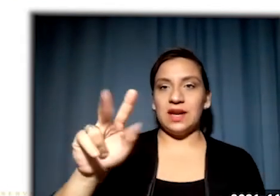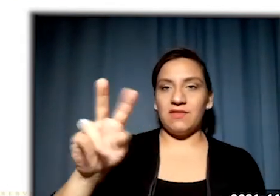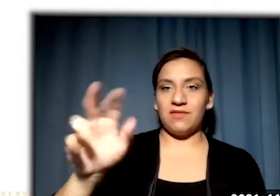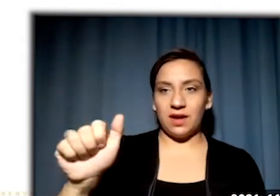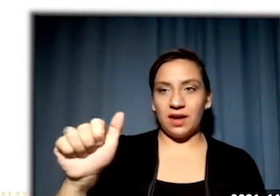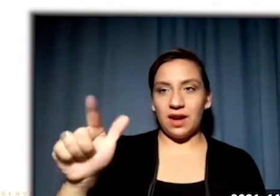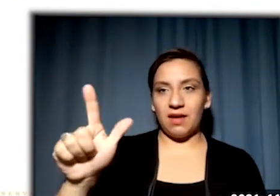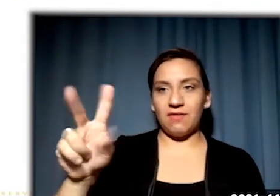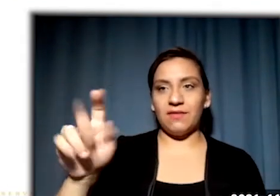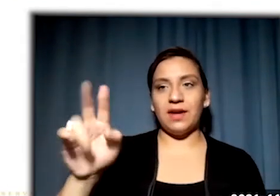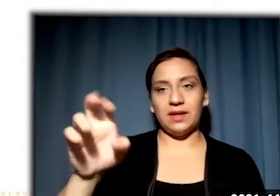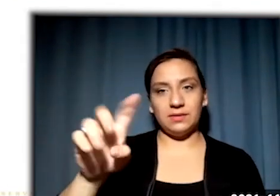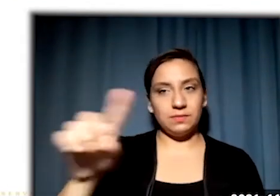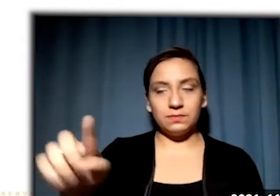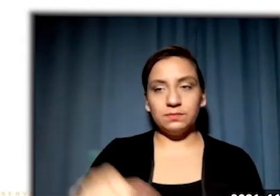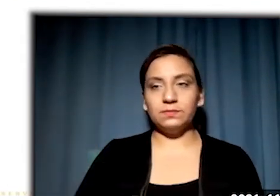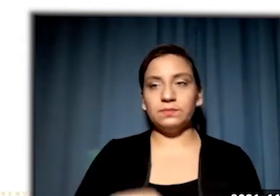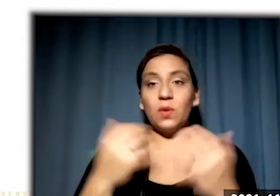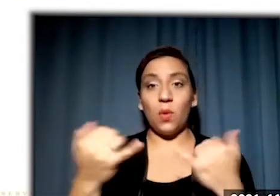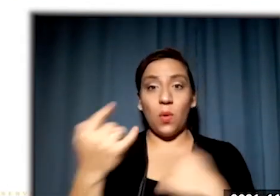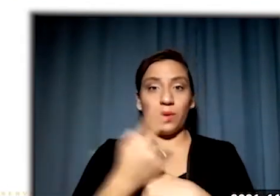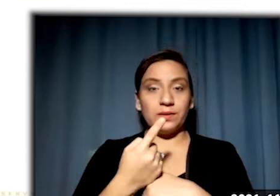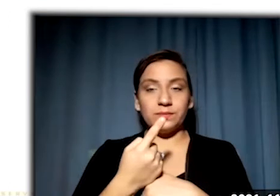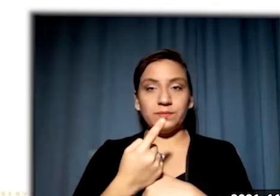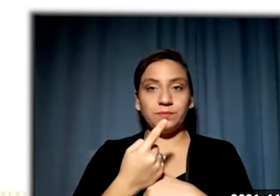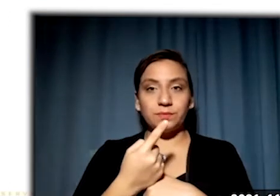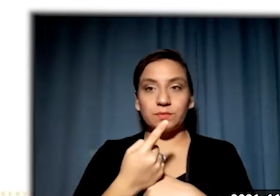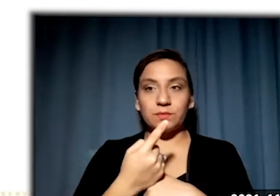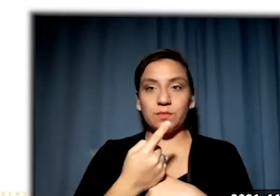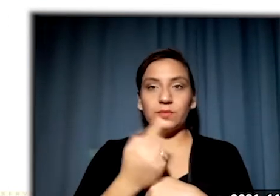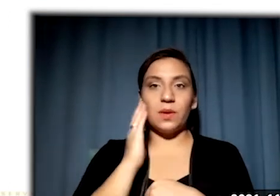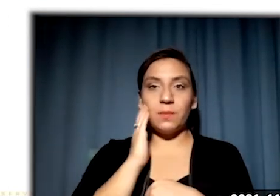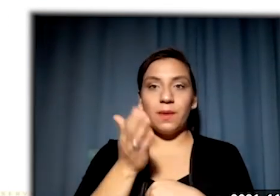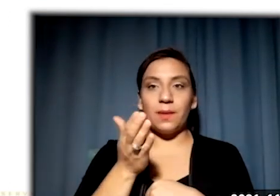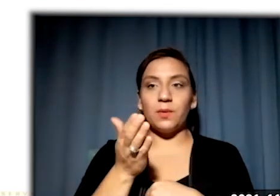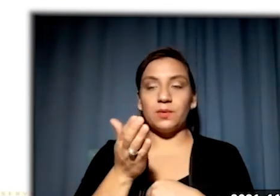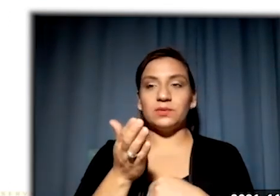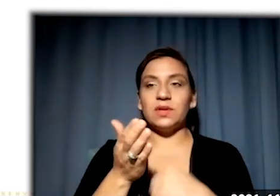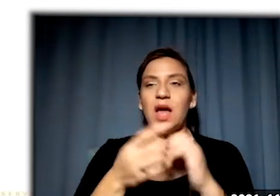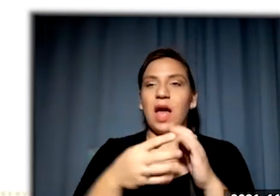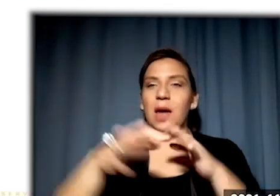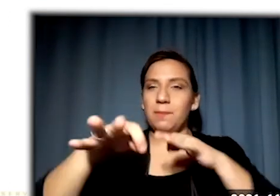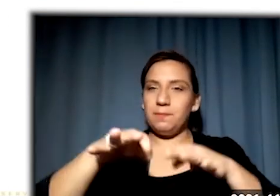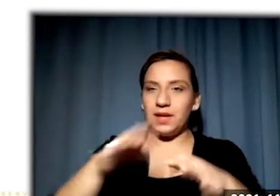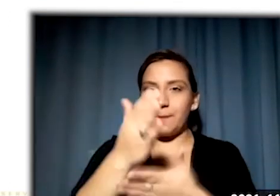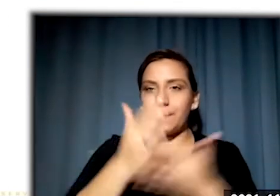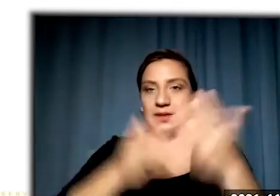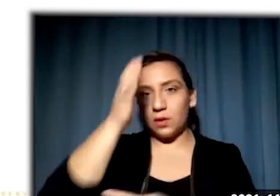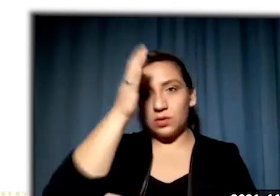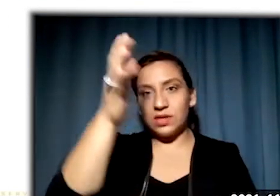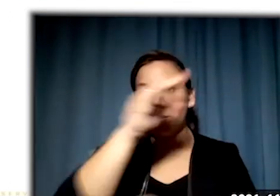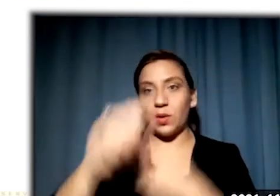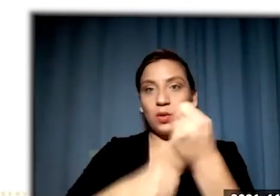a preview of how she conceptualized the volume and the contributions of the specialists that collaborated with articles for